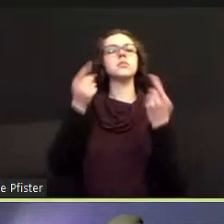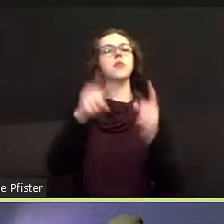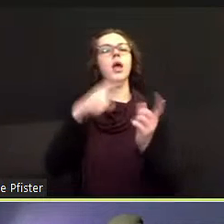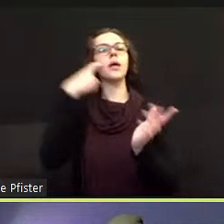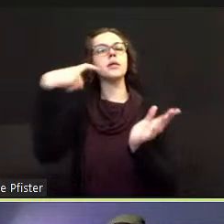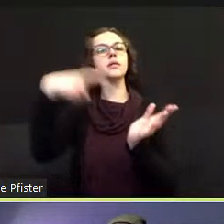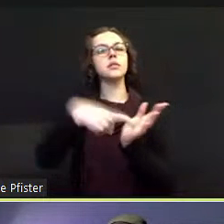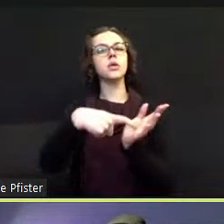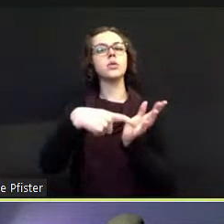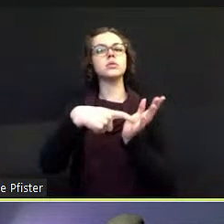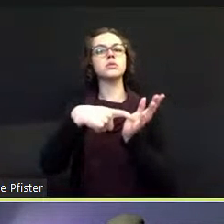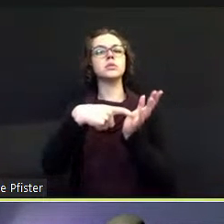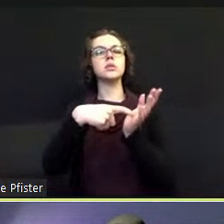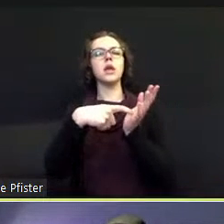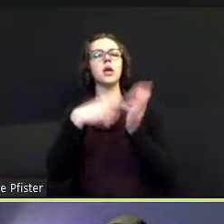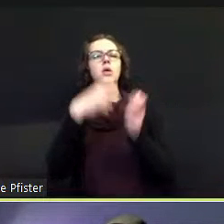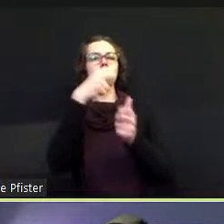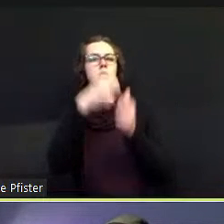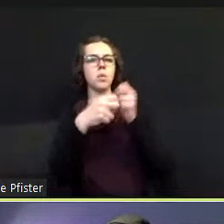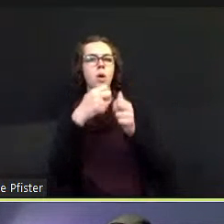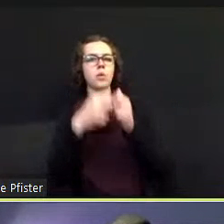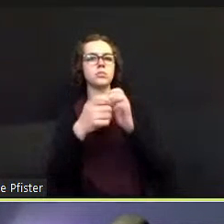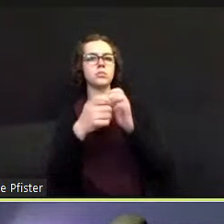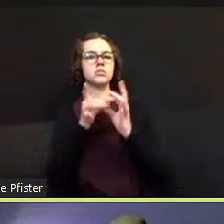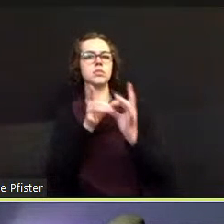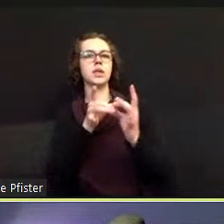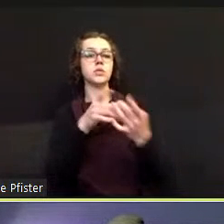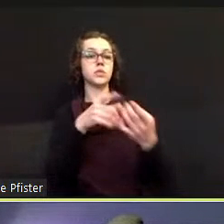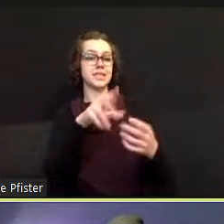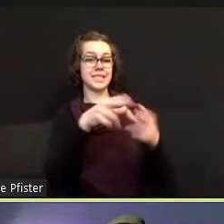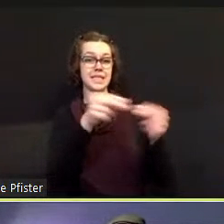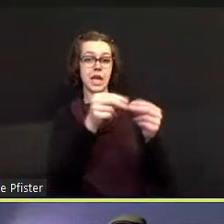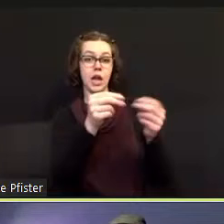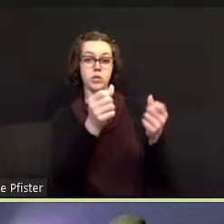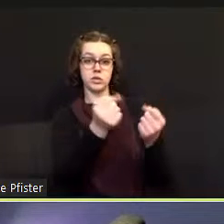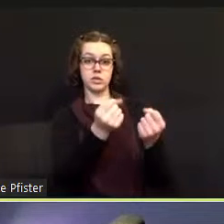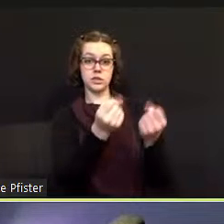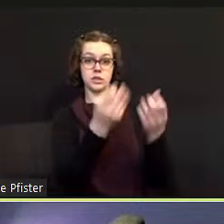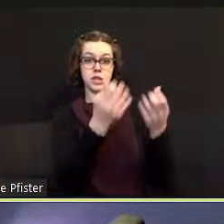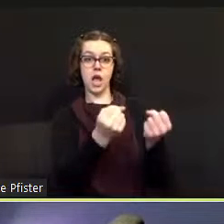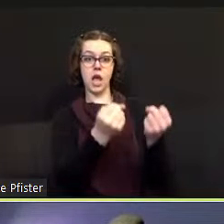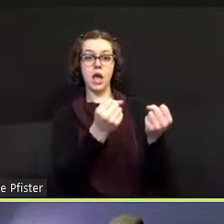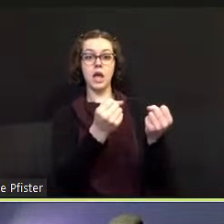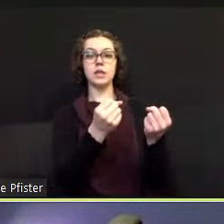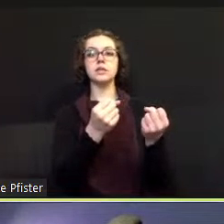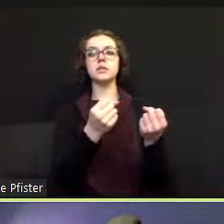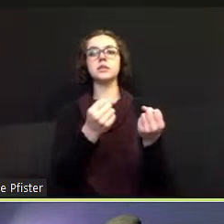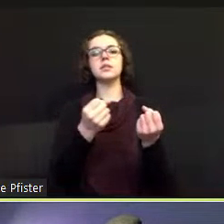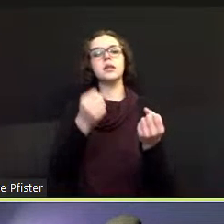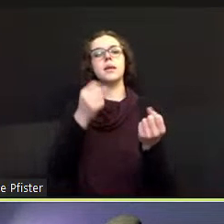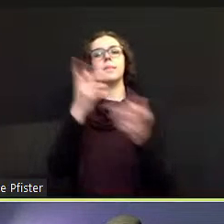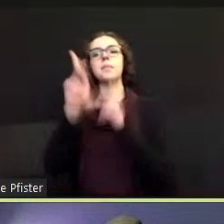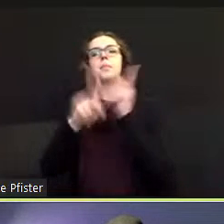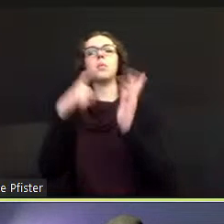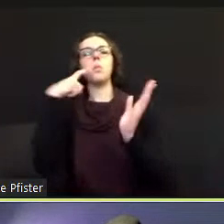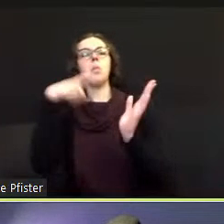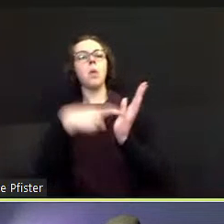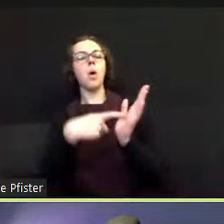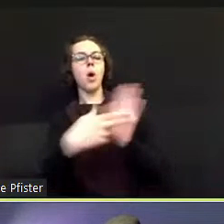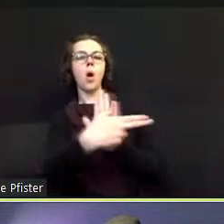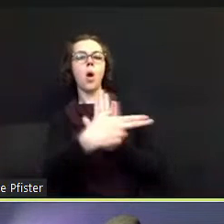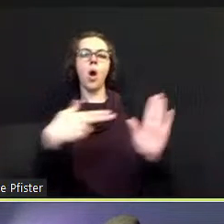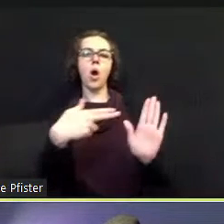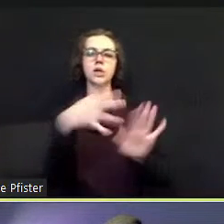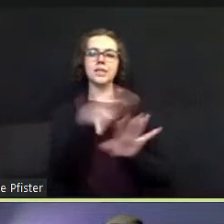noticing that there was a problematic association when Nicaraguan Sign Language was referred to as indígena, because that term brought